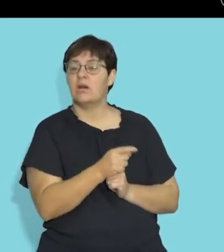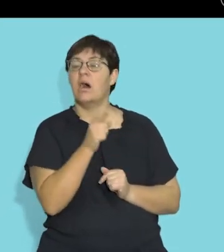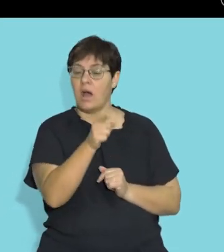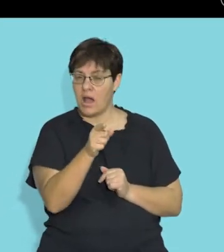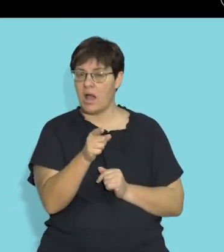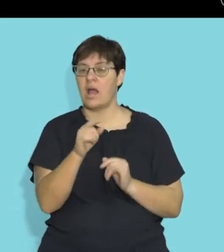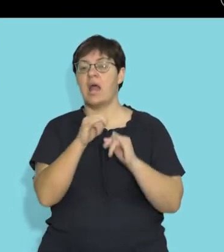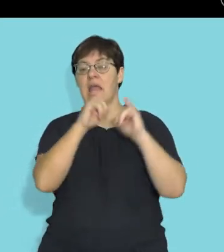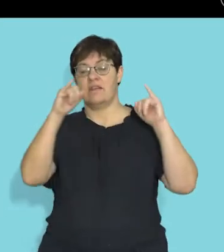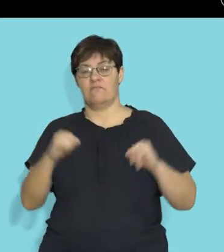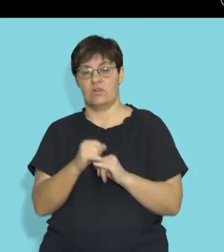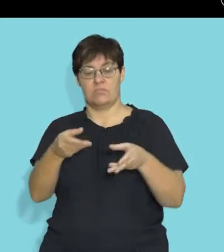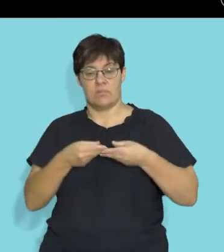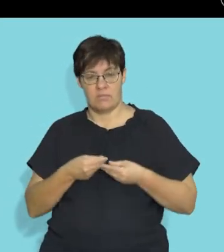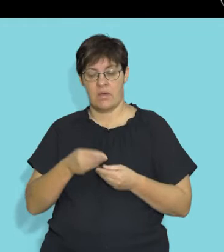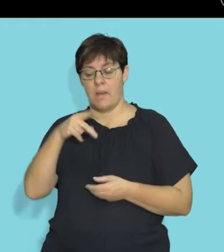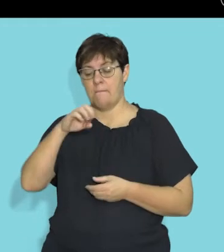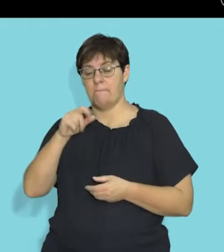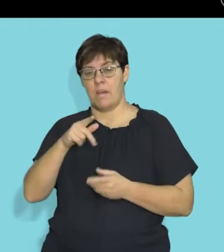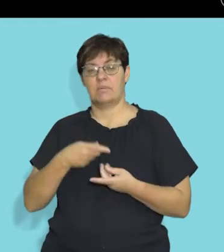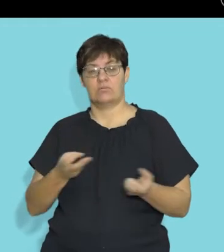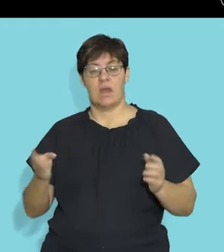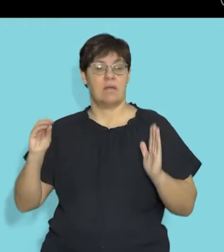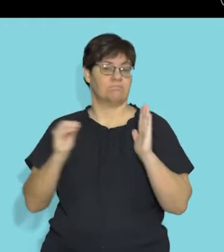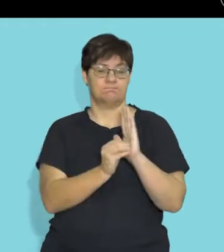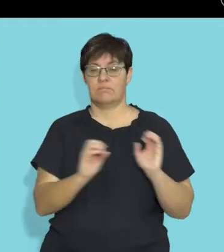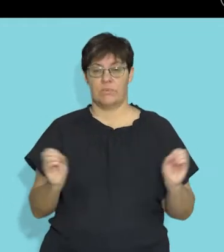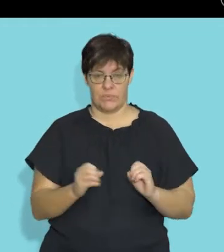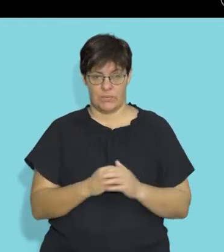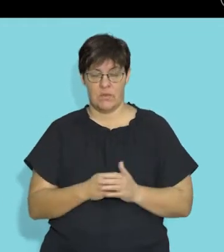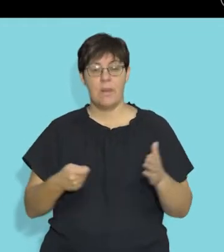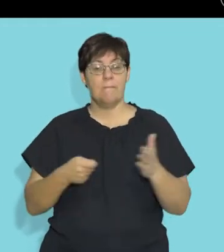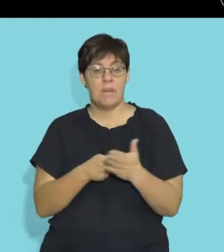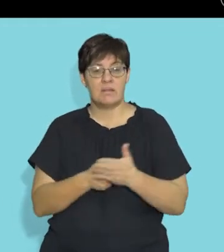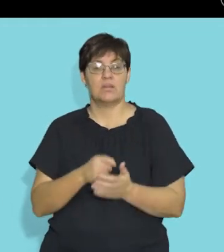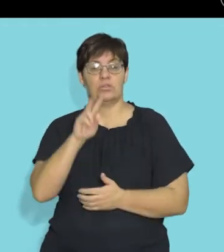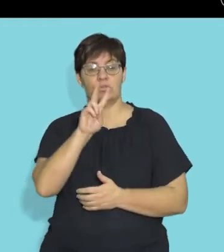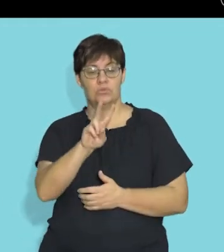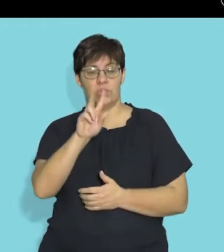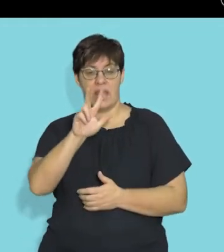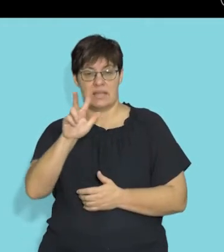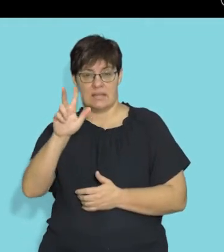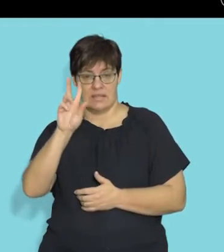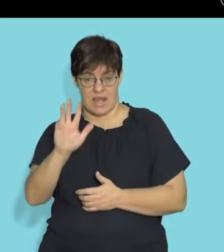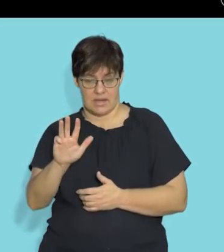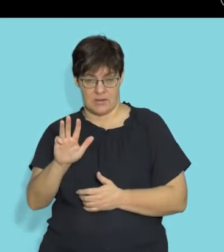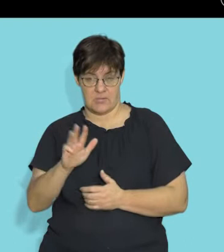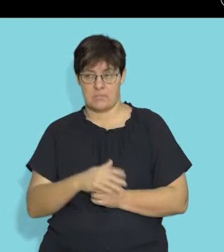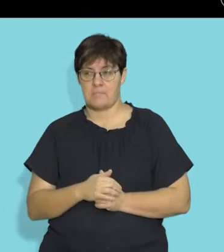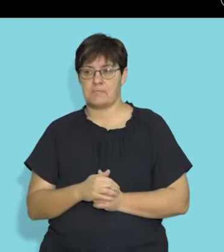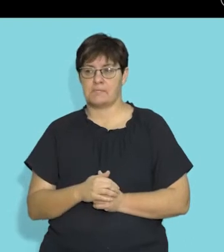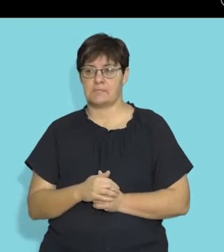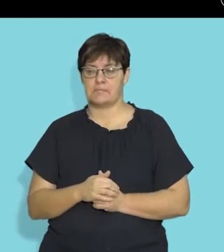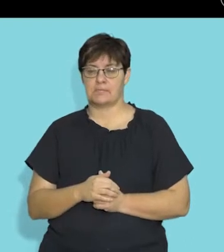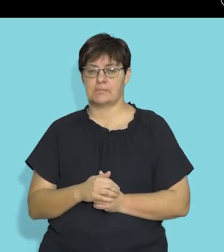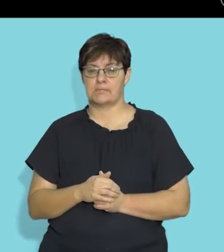following invoice received from Palm Distributors has not been entered. We bought goods to the value of 2,889. Clearly, it means